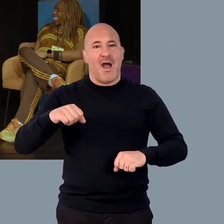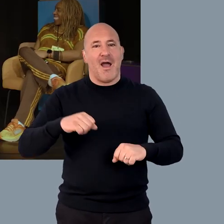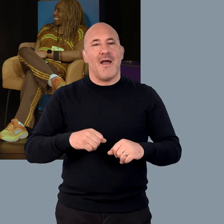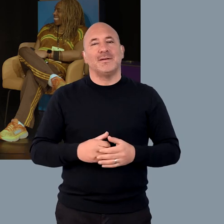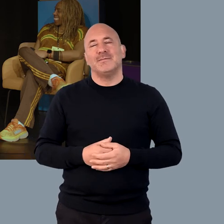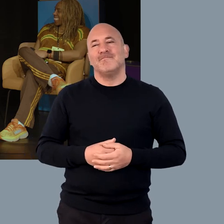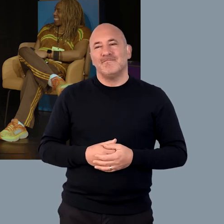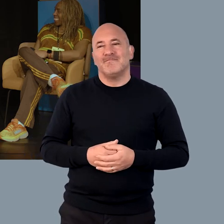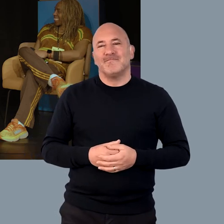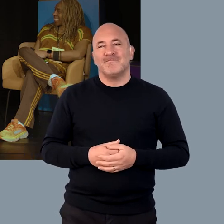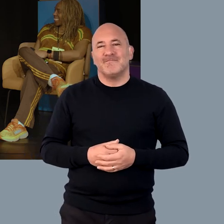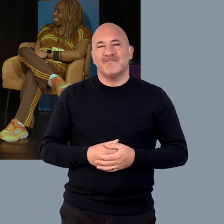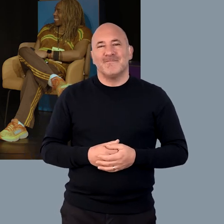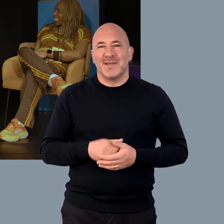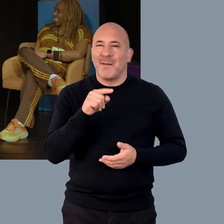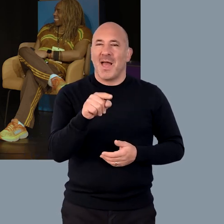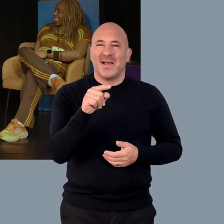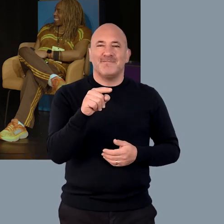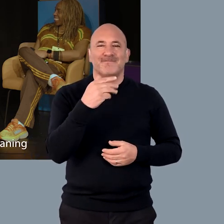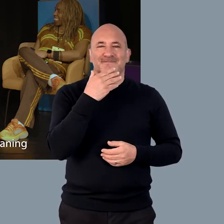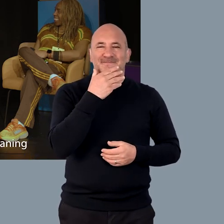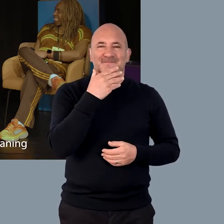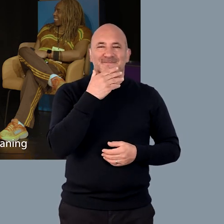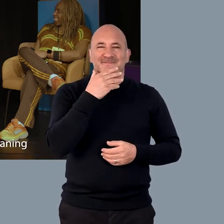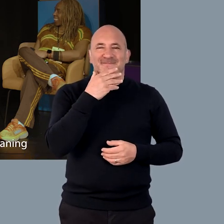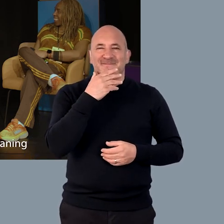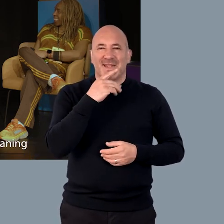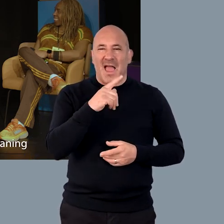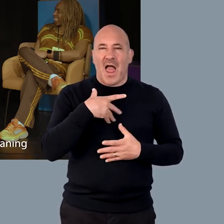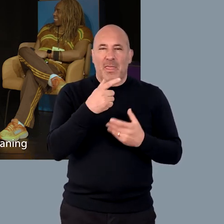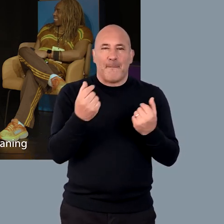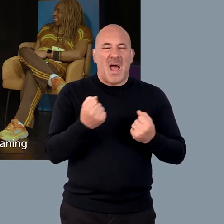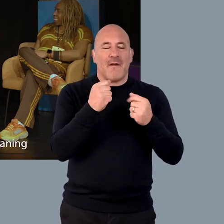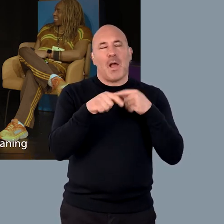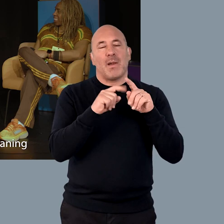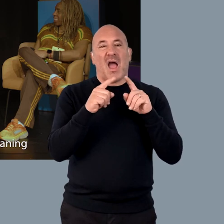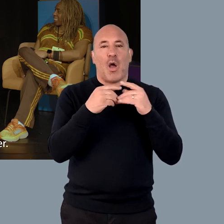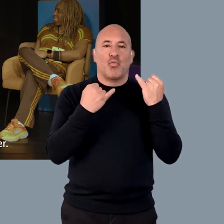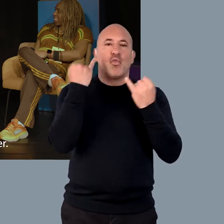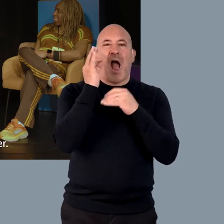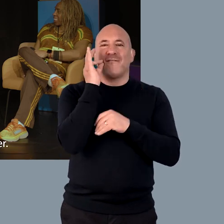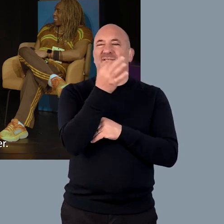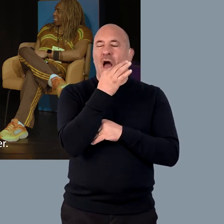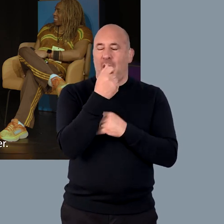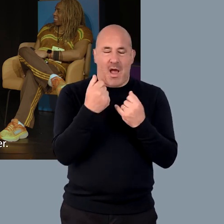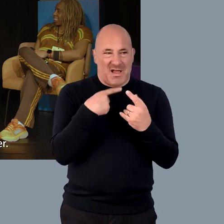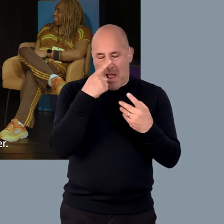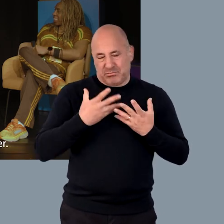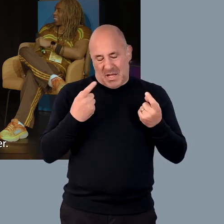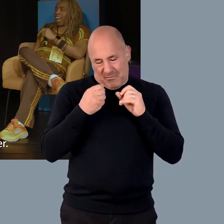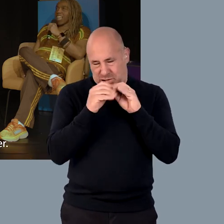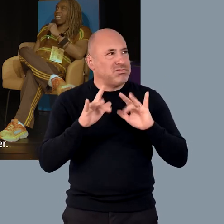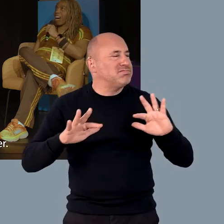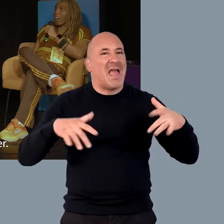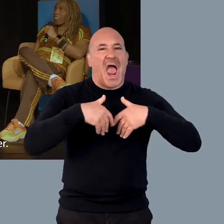taking over growing up over the walls and out? So yeah, there's I think there's something about like really leaning into like the power of